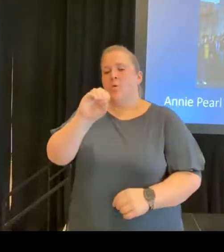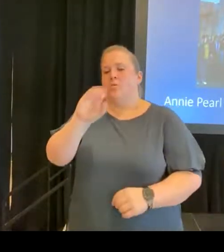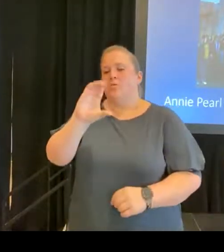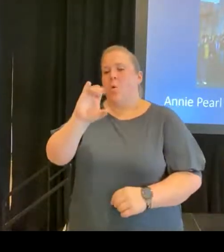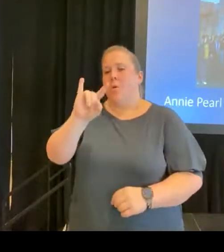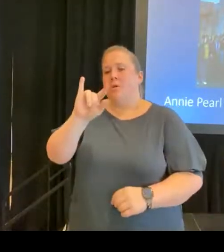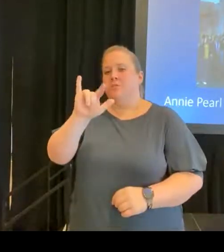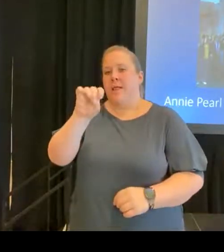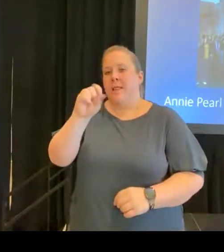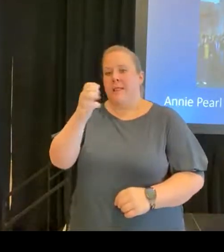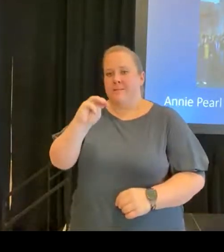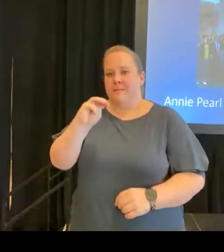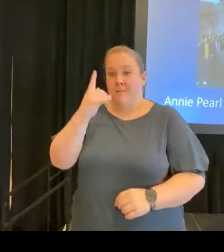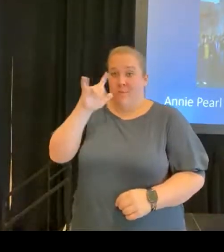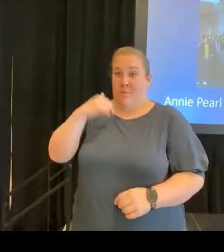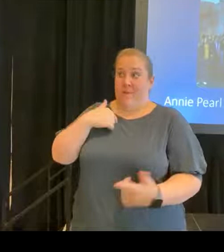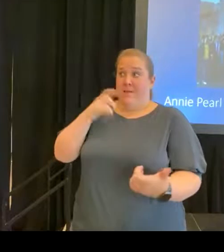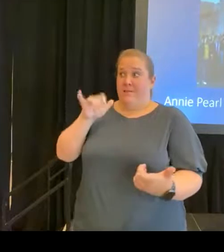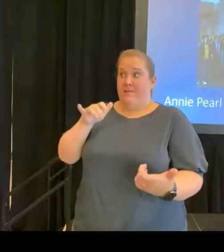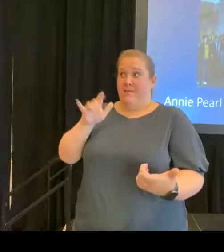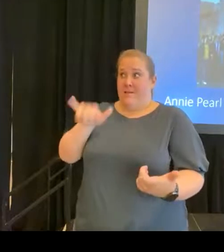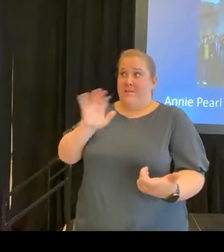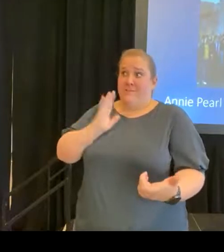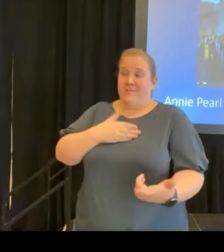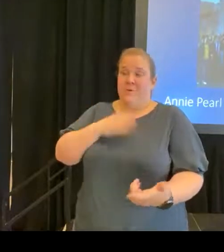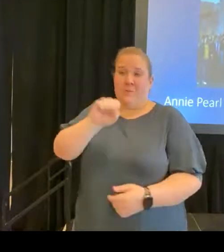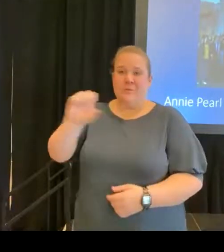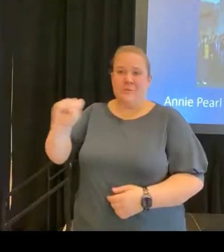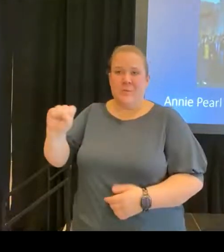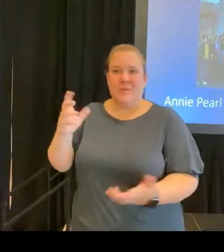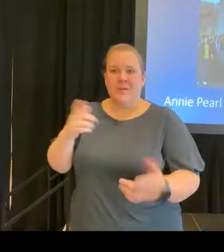our social security, but